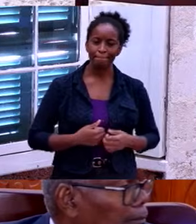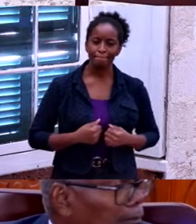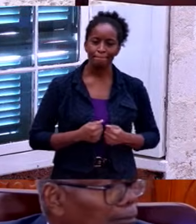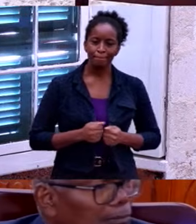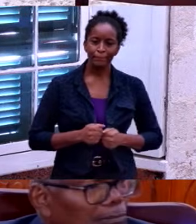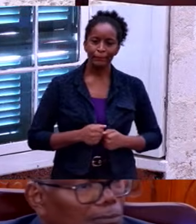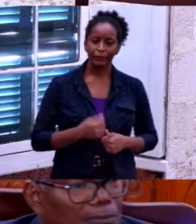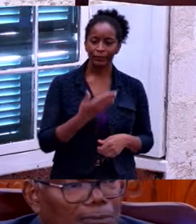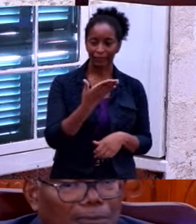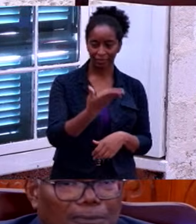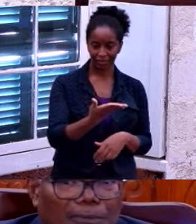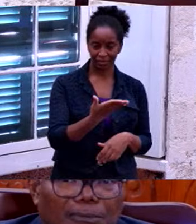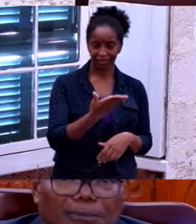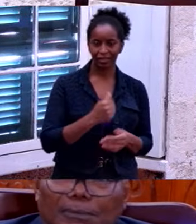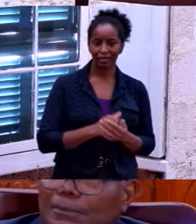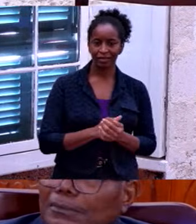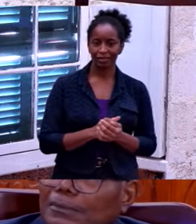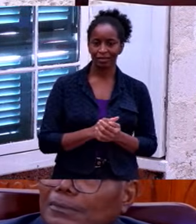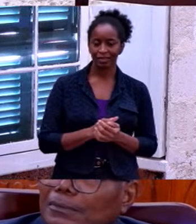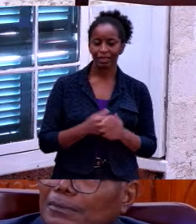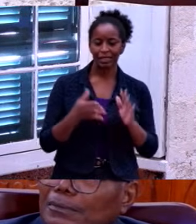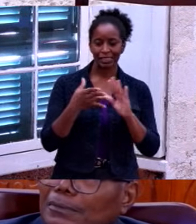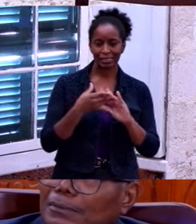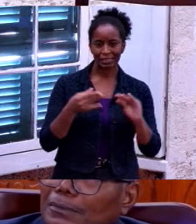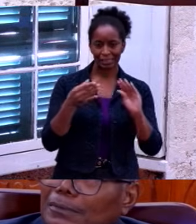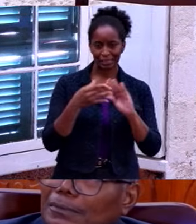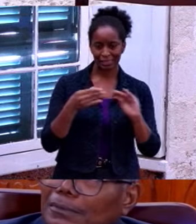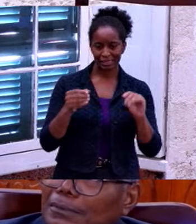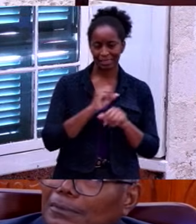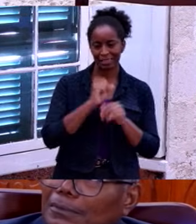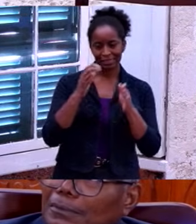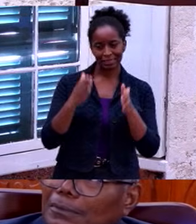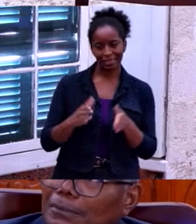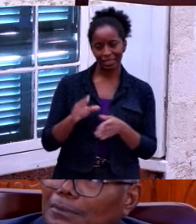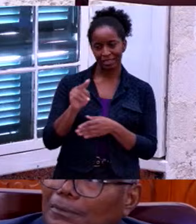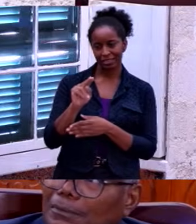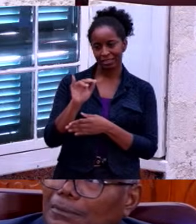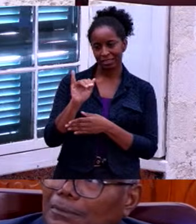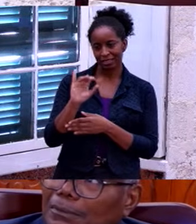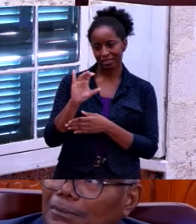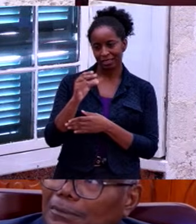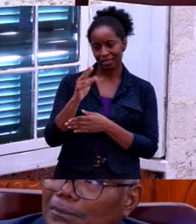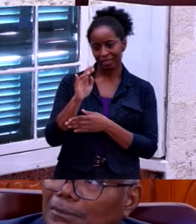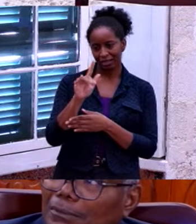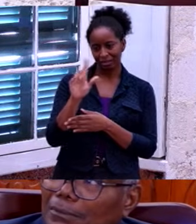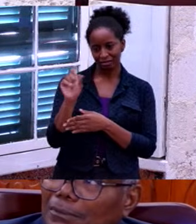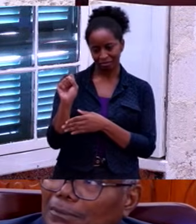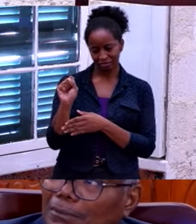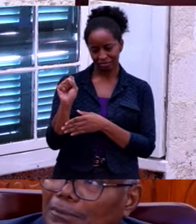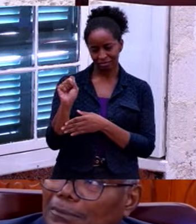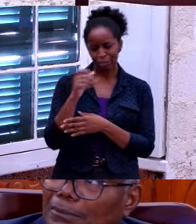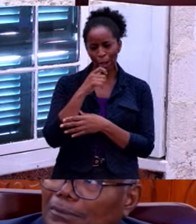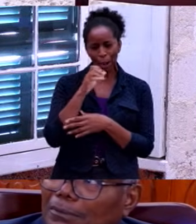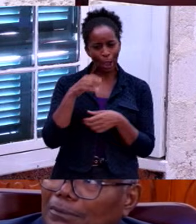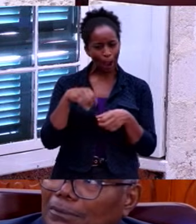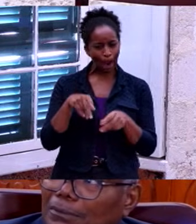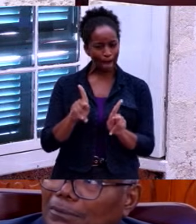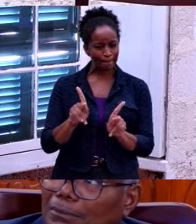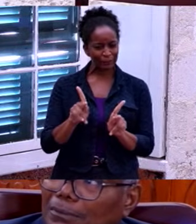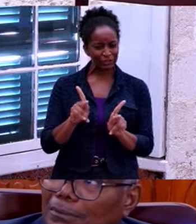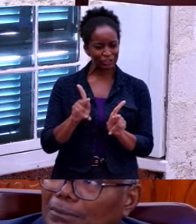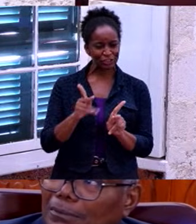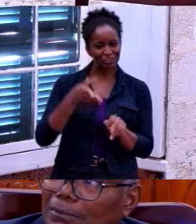Senator Nichols not getting the opportunity to even speak until recently, I could not help but think that he does not even